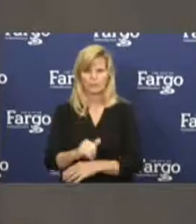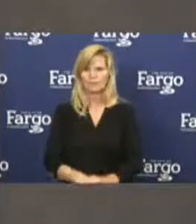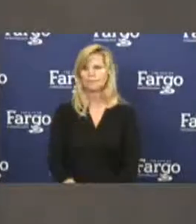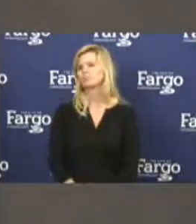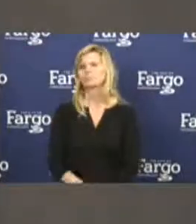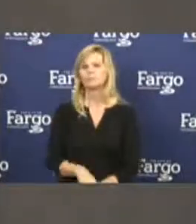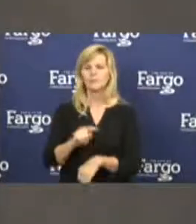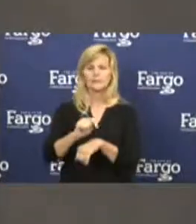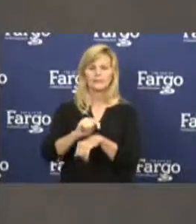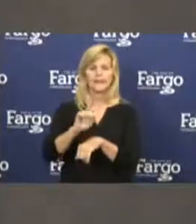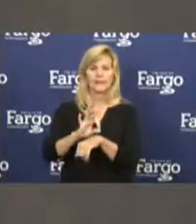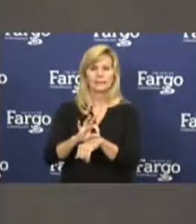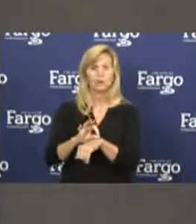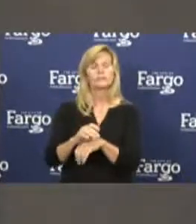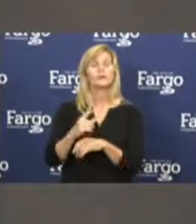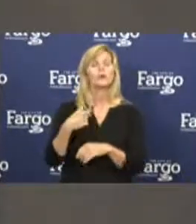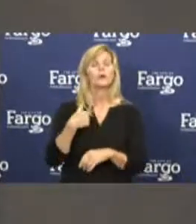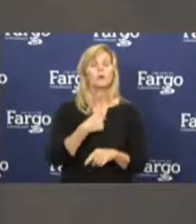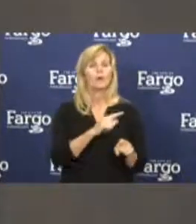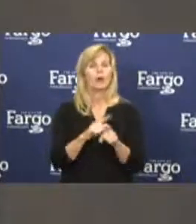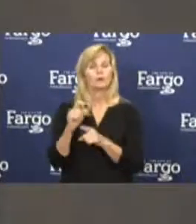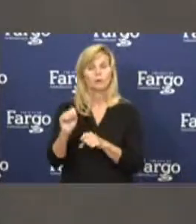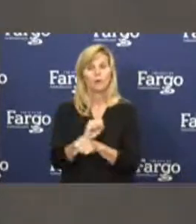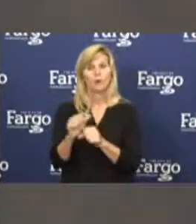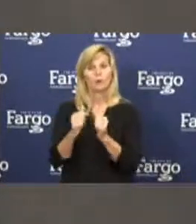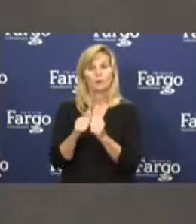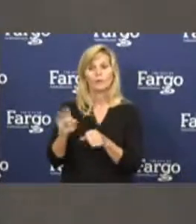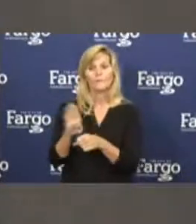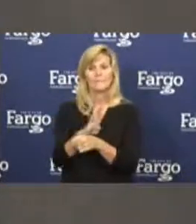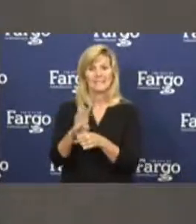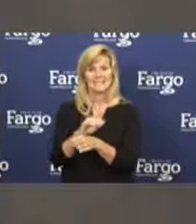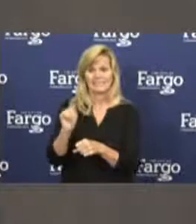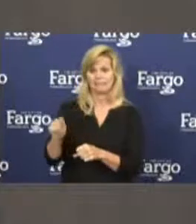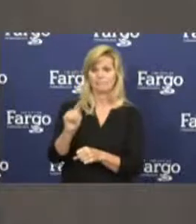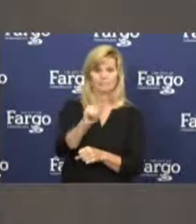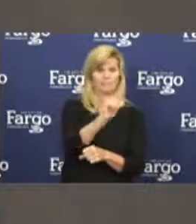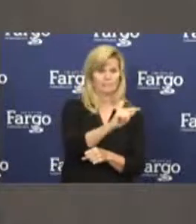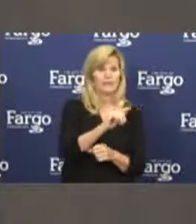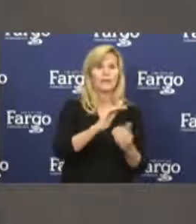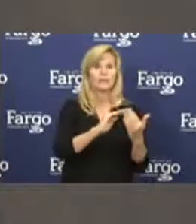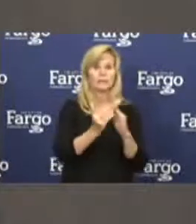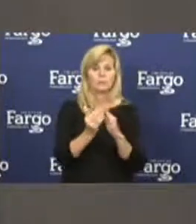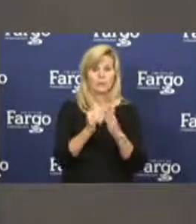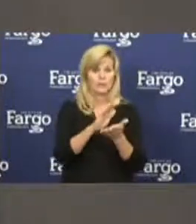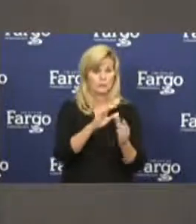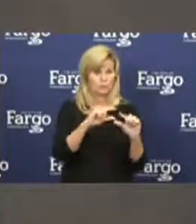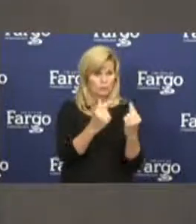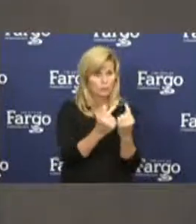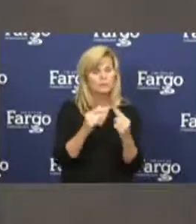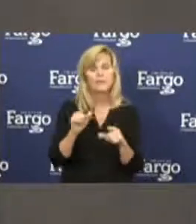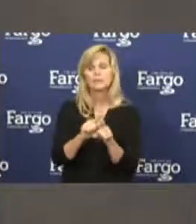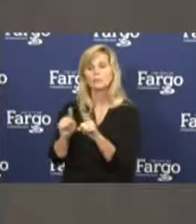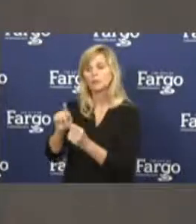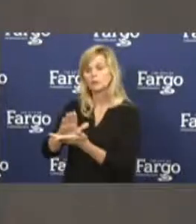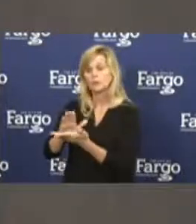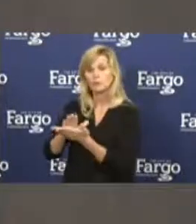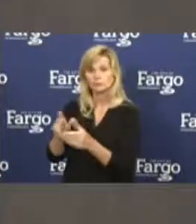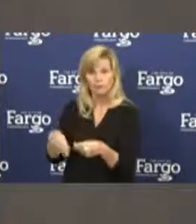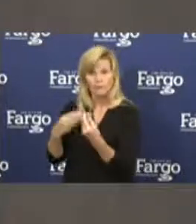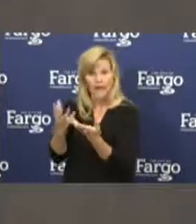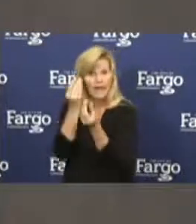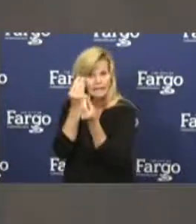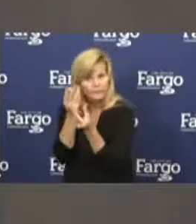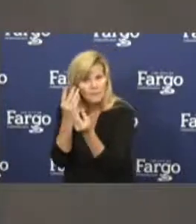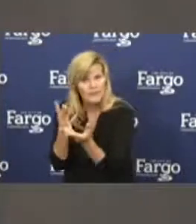The task force strategies also include working with area businesses, community groups, and schools to provide guidance and recommendations.